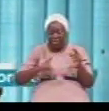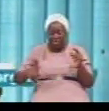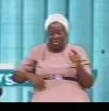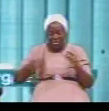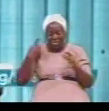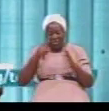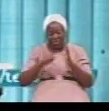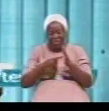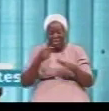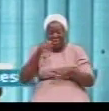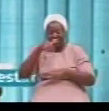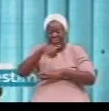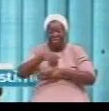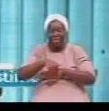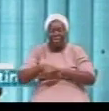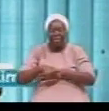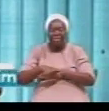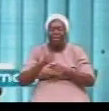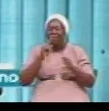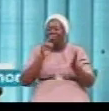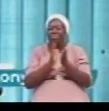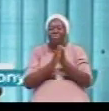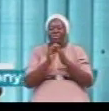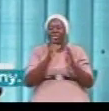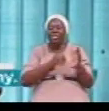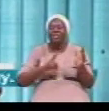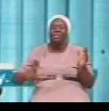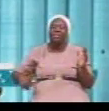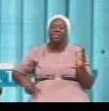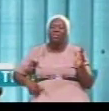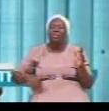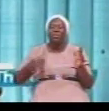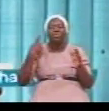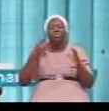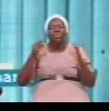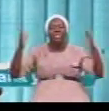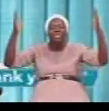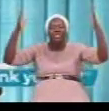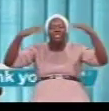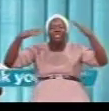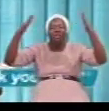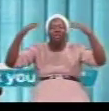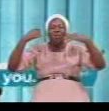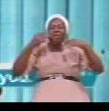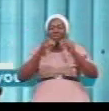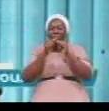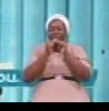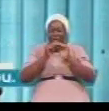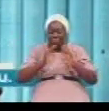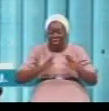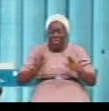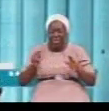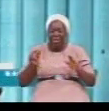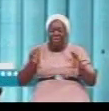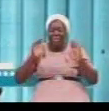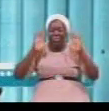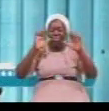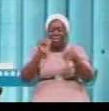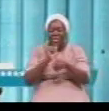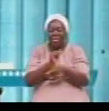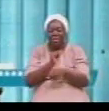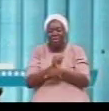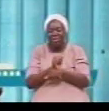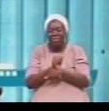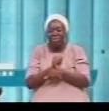this night. Let's praise the Lord for the showers of blessing, the miracles and the signs and